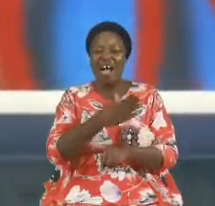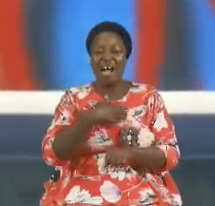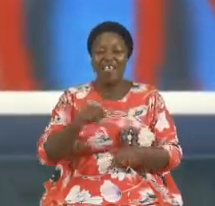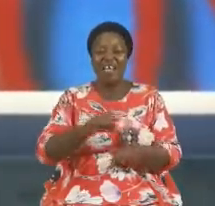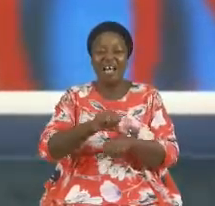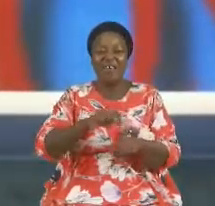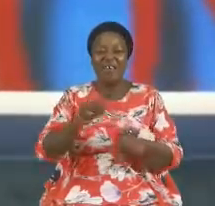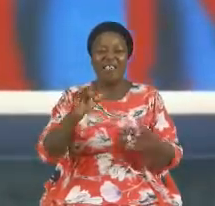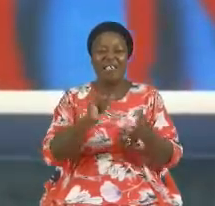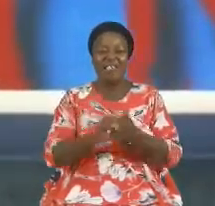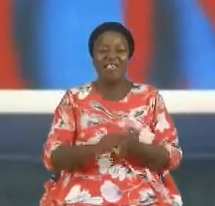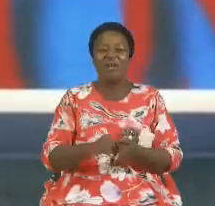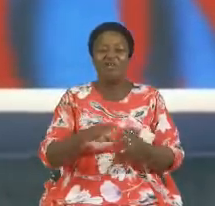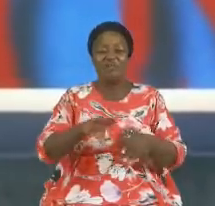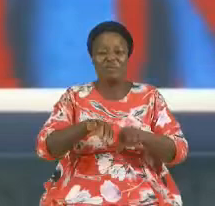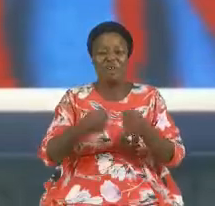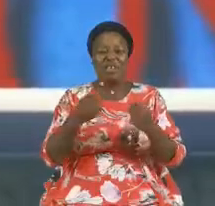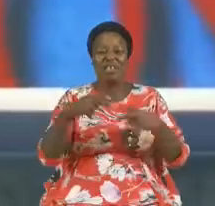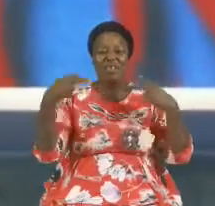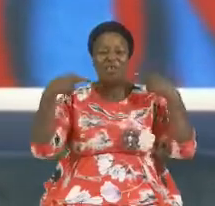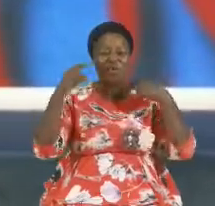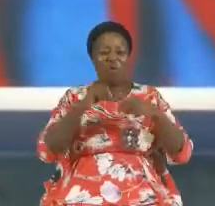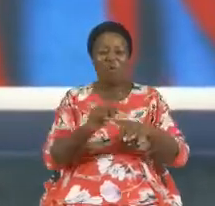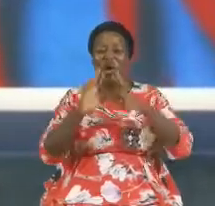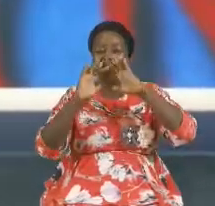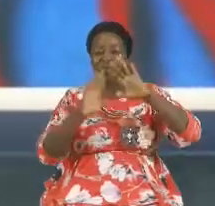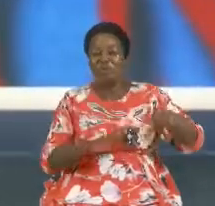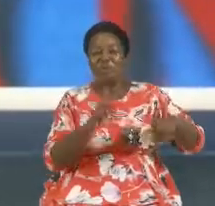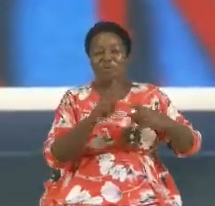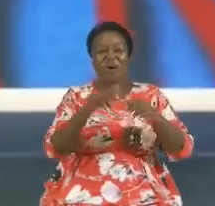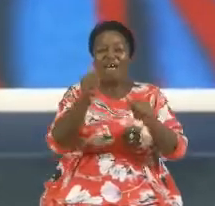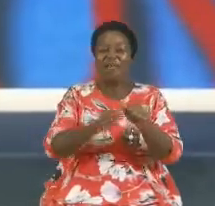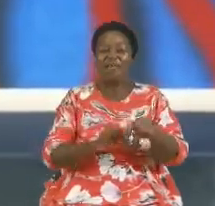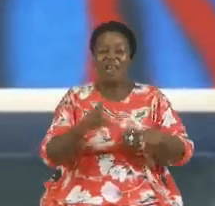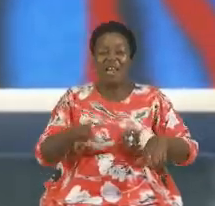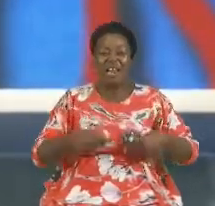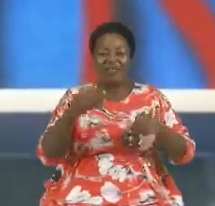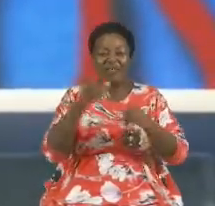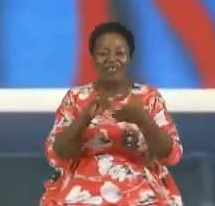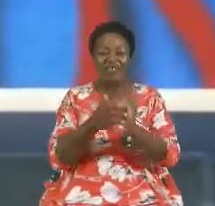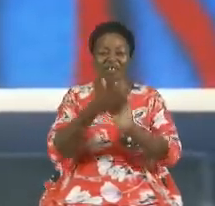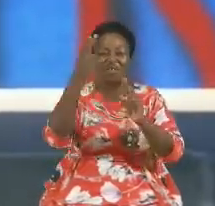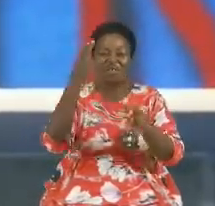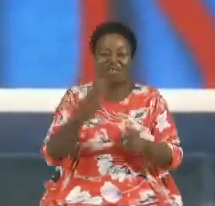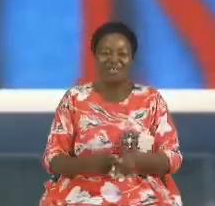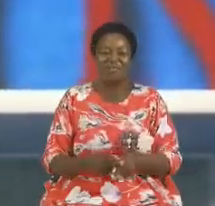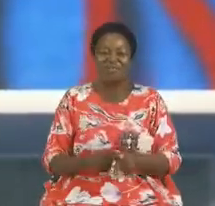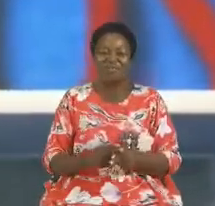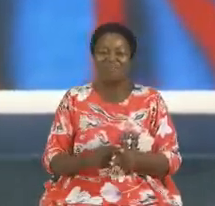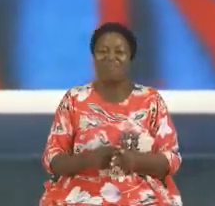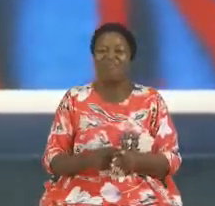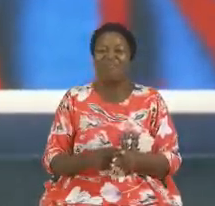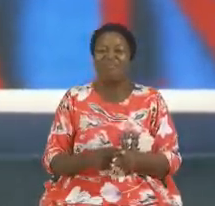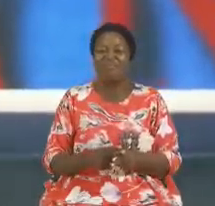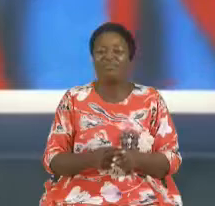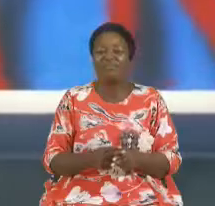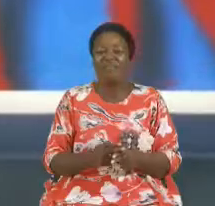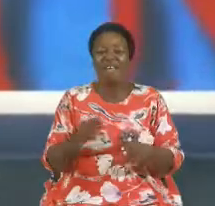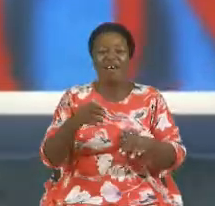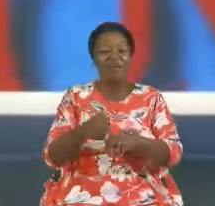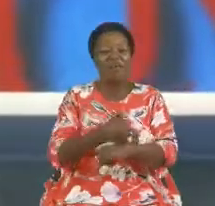deliverance, miracle, and the anointing that breaks the yoke will flow to every life